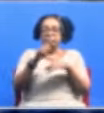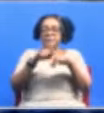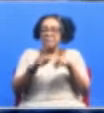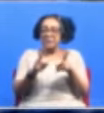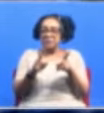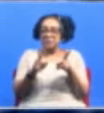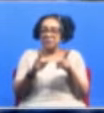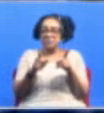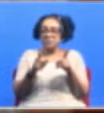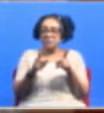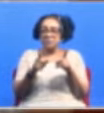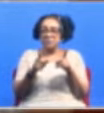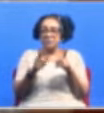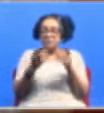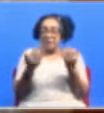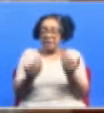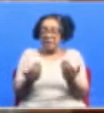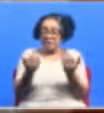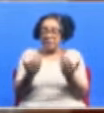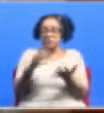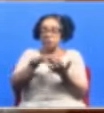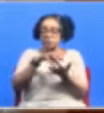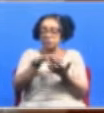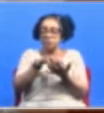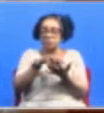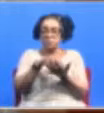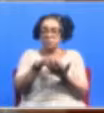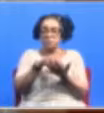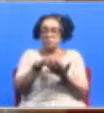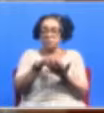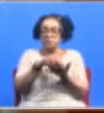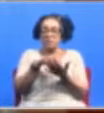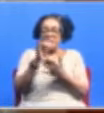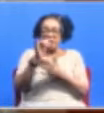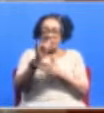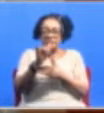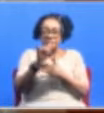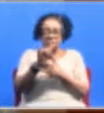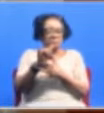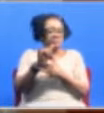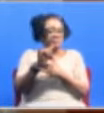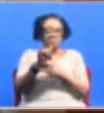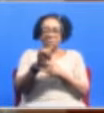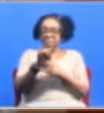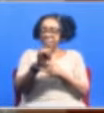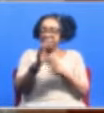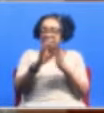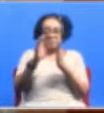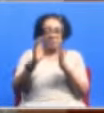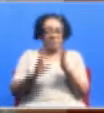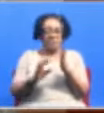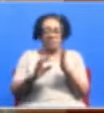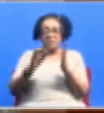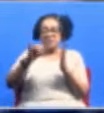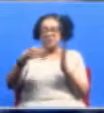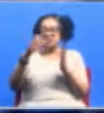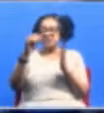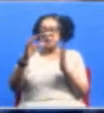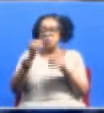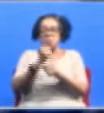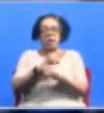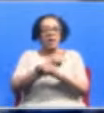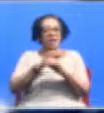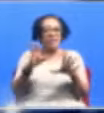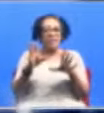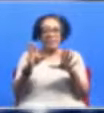the current situation is that that architecture is broken down. The JSC doesn't work. The Chief Justice has no